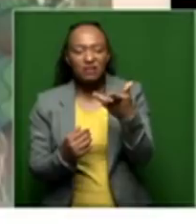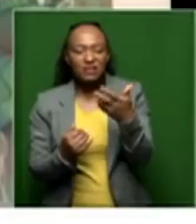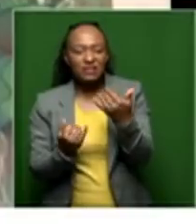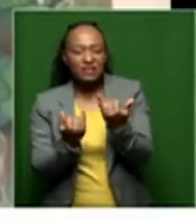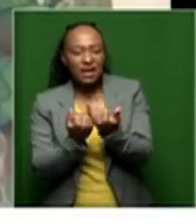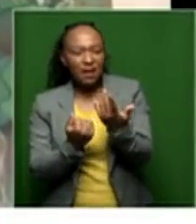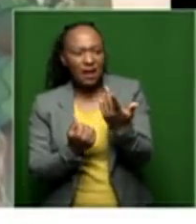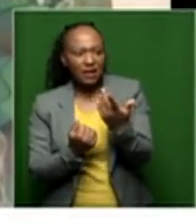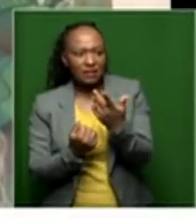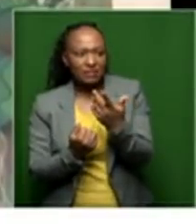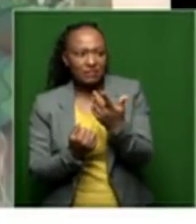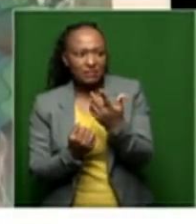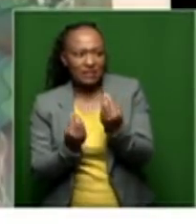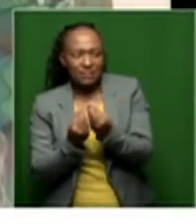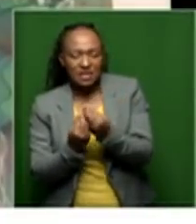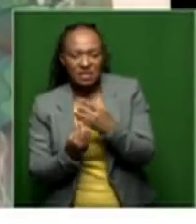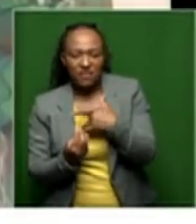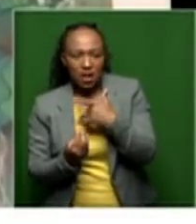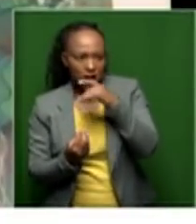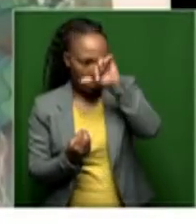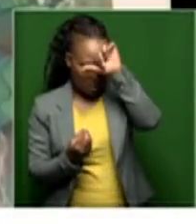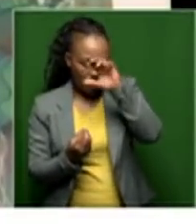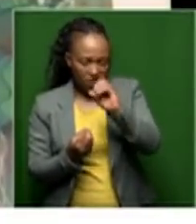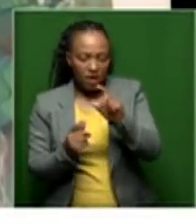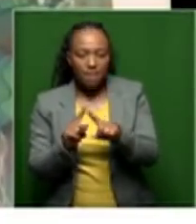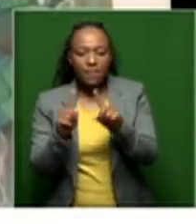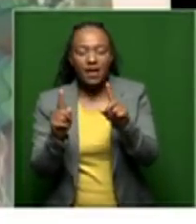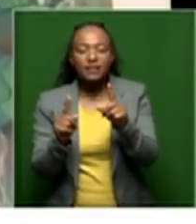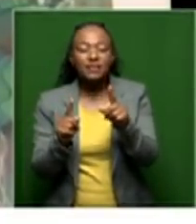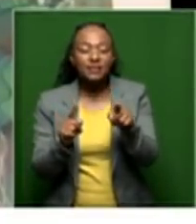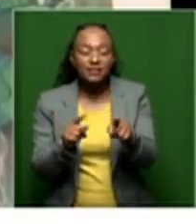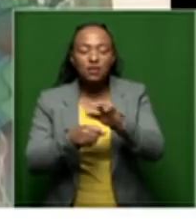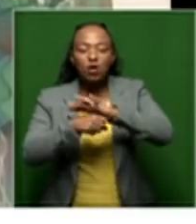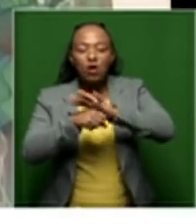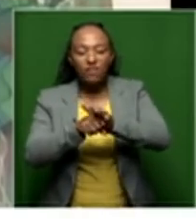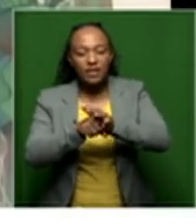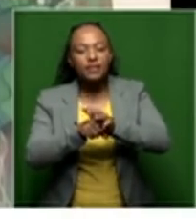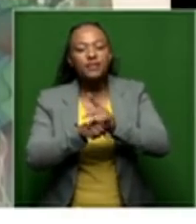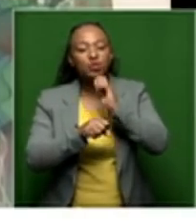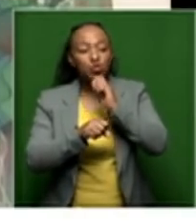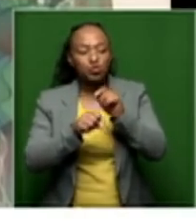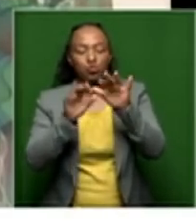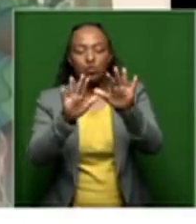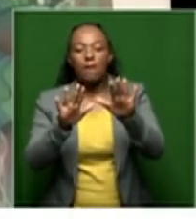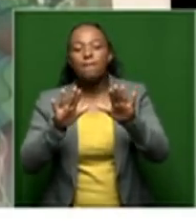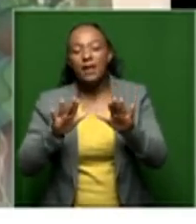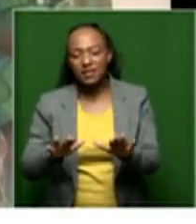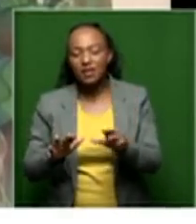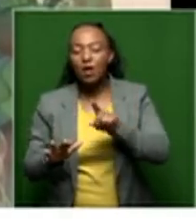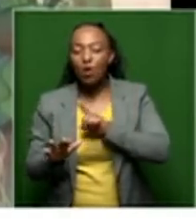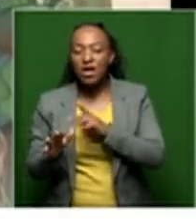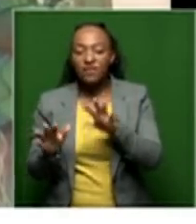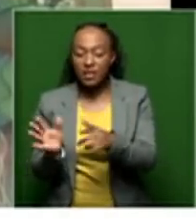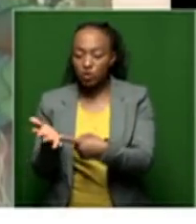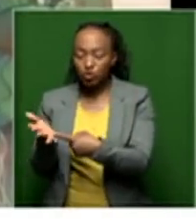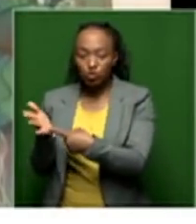an oxymoron, but in one way or the other, COVID-19 has been a blessing in that it has exposed